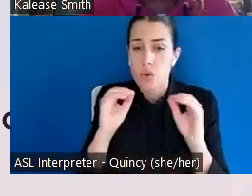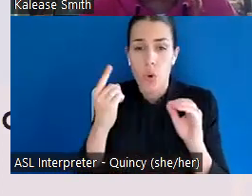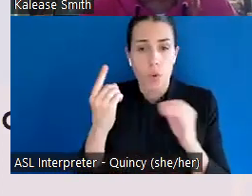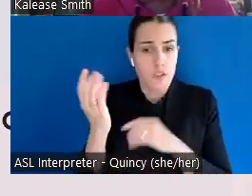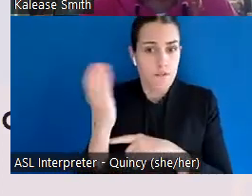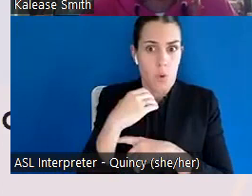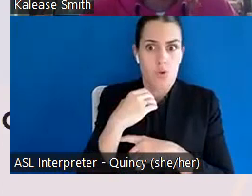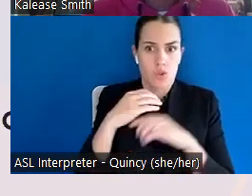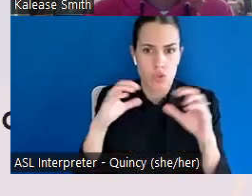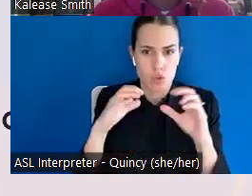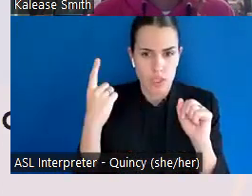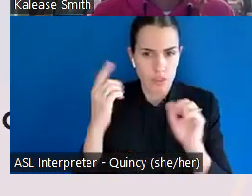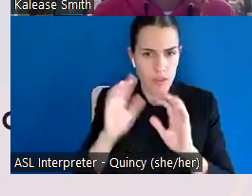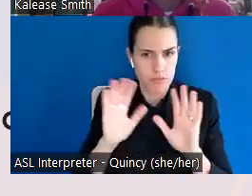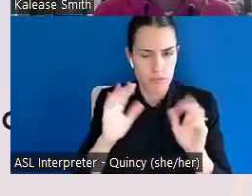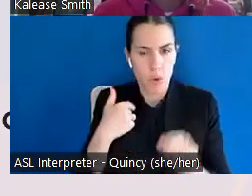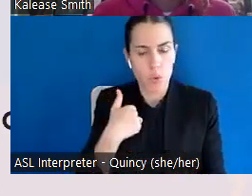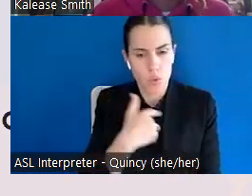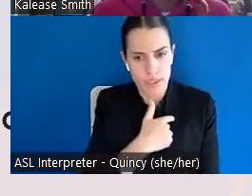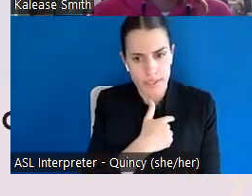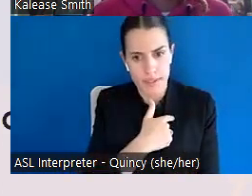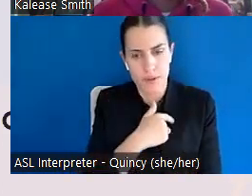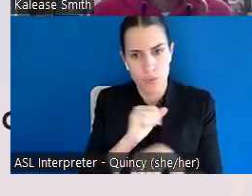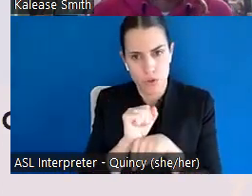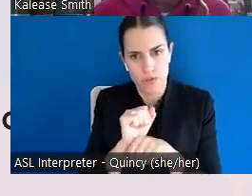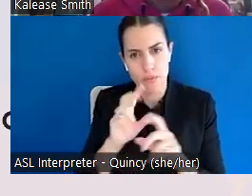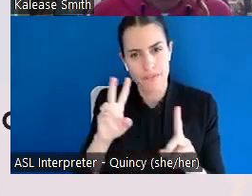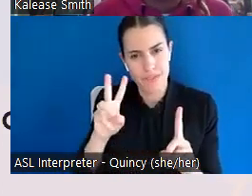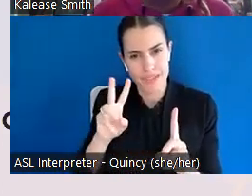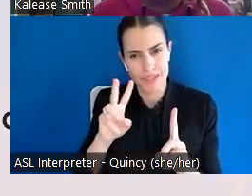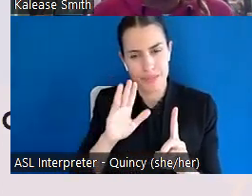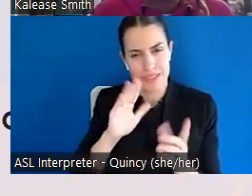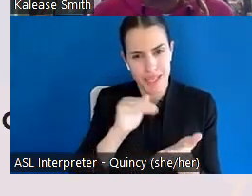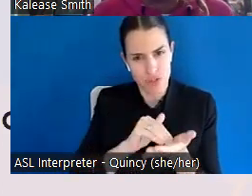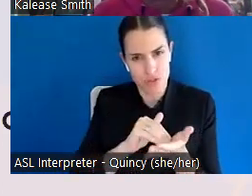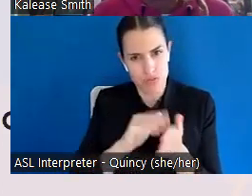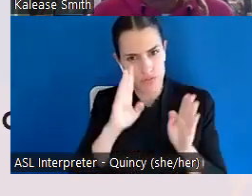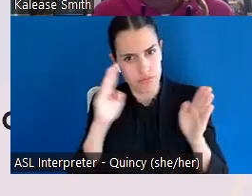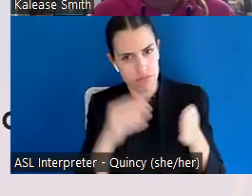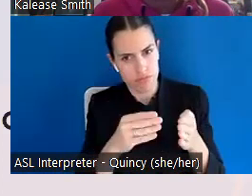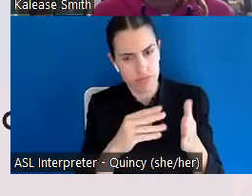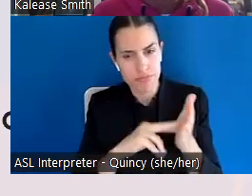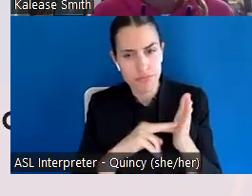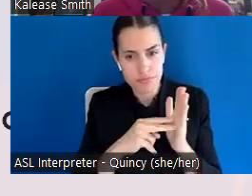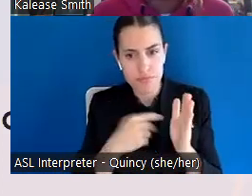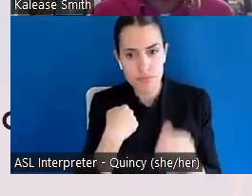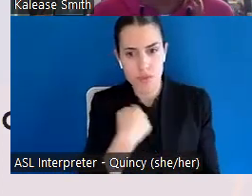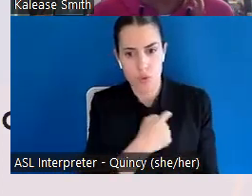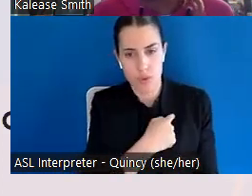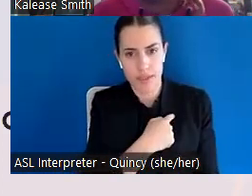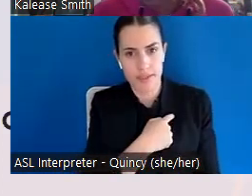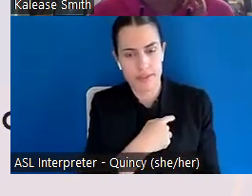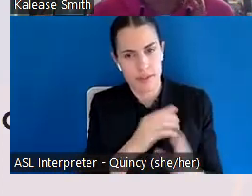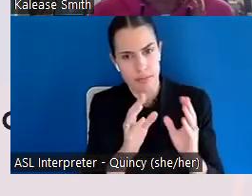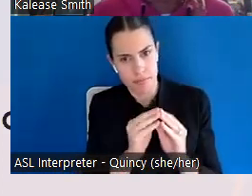anything. And we work from a victim-centered spot, which means we meet survivors where